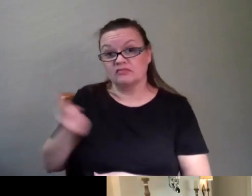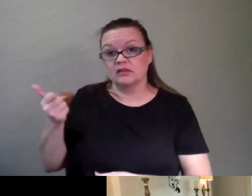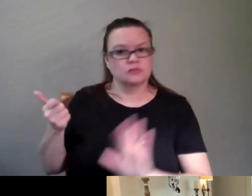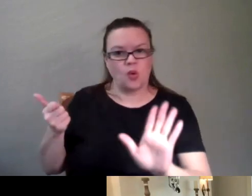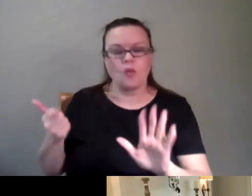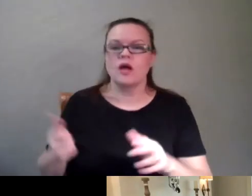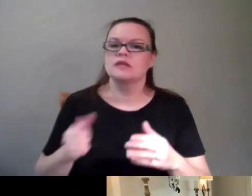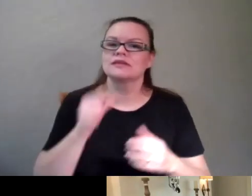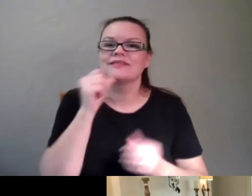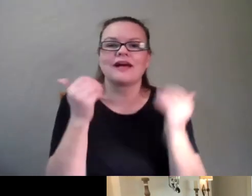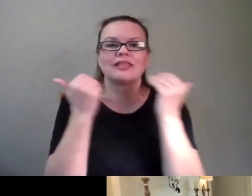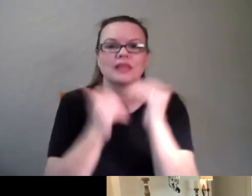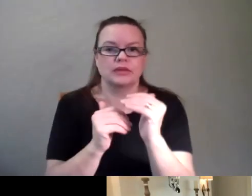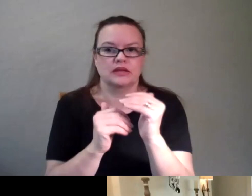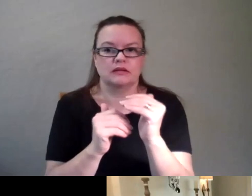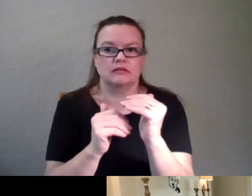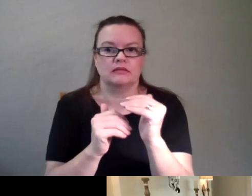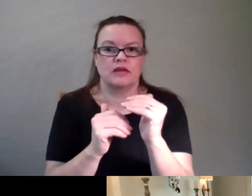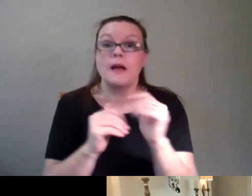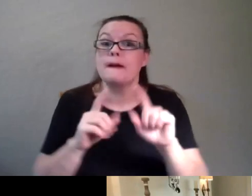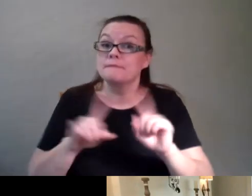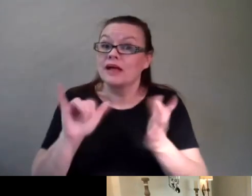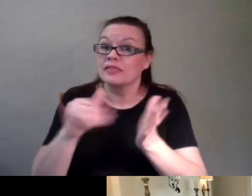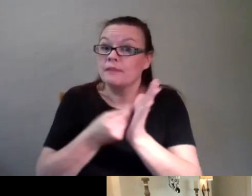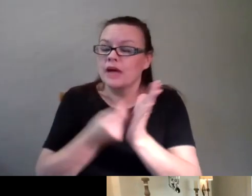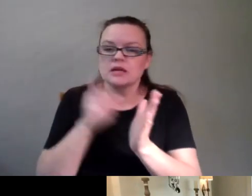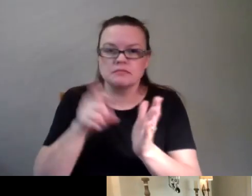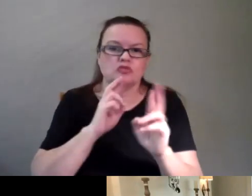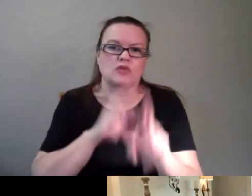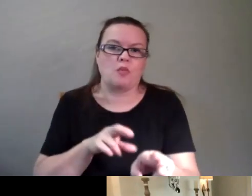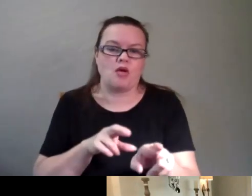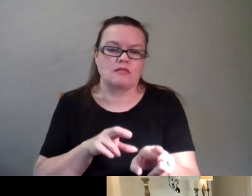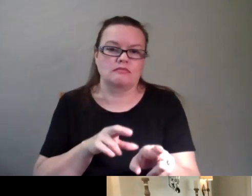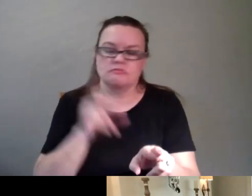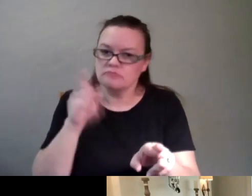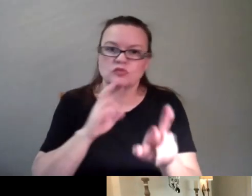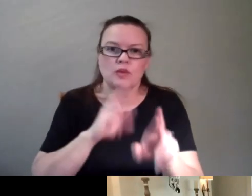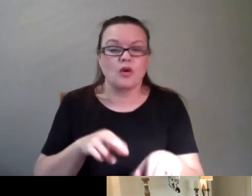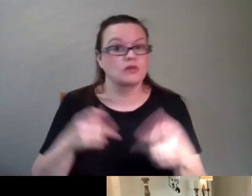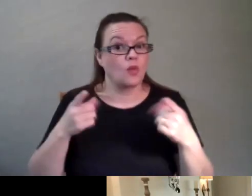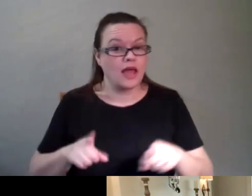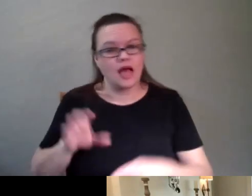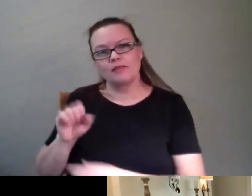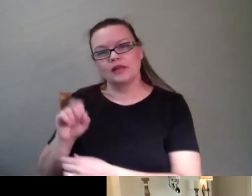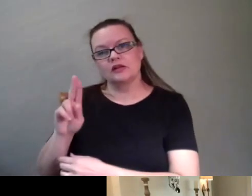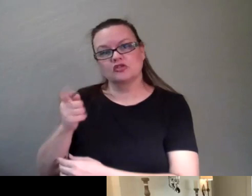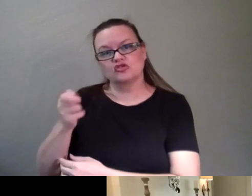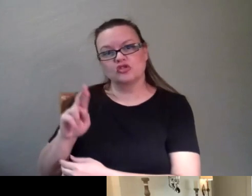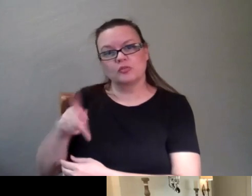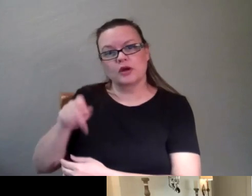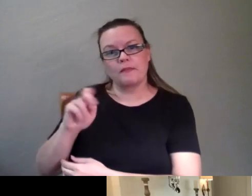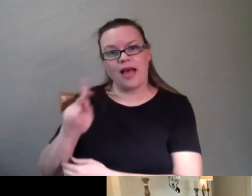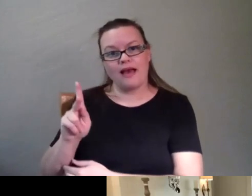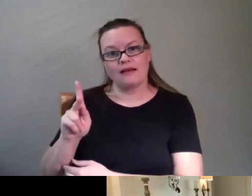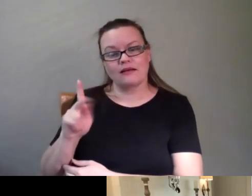to the campaigns that are instantly reportable. And what has happened is that the super PACs in Virginia have been